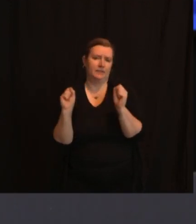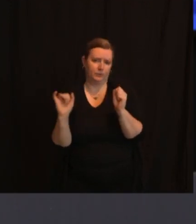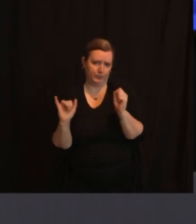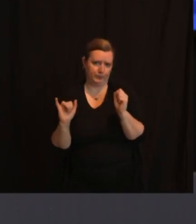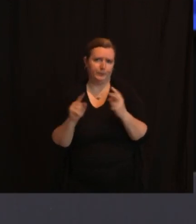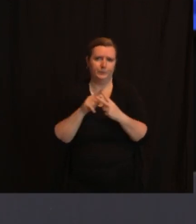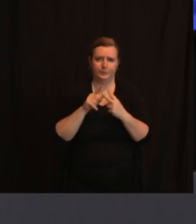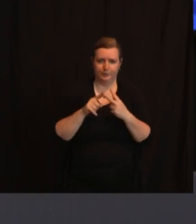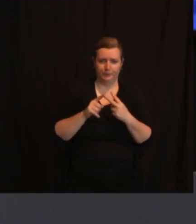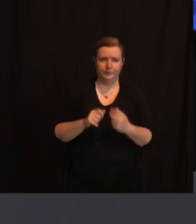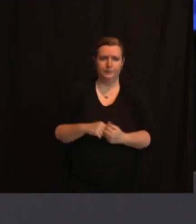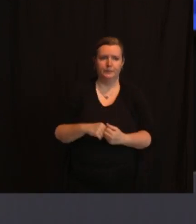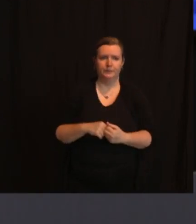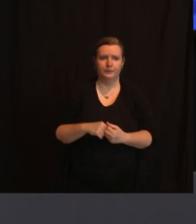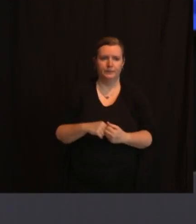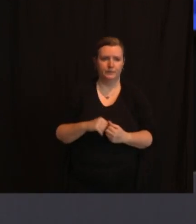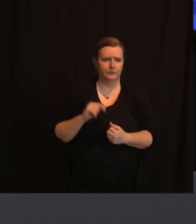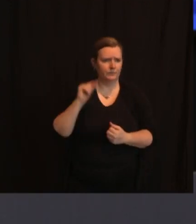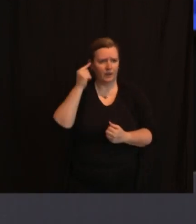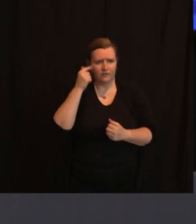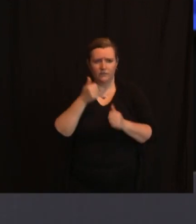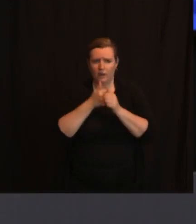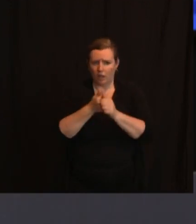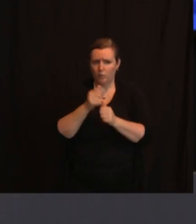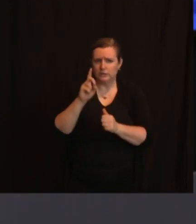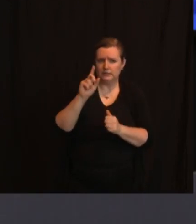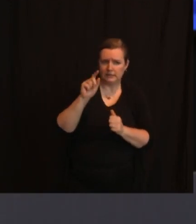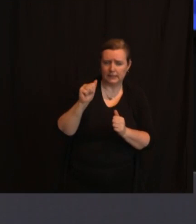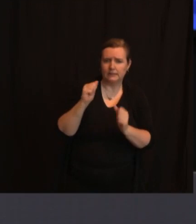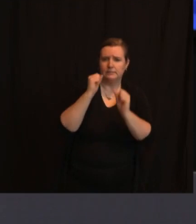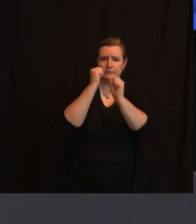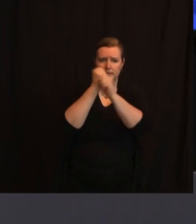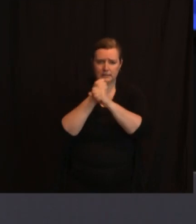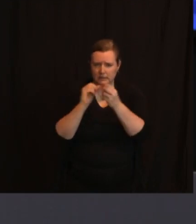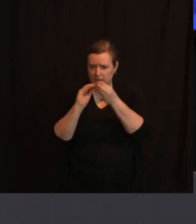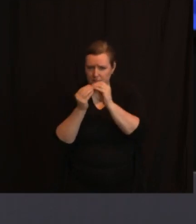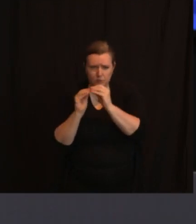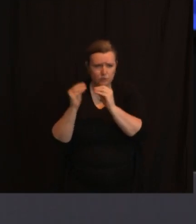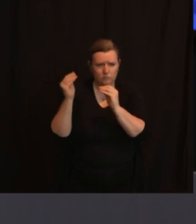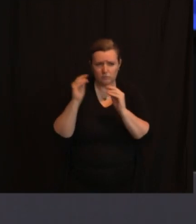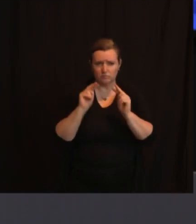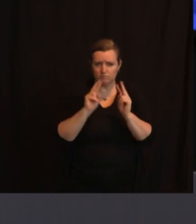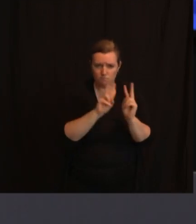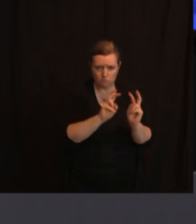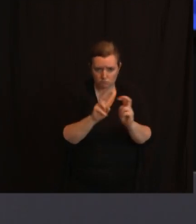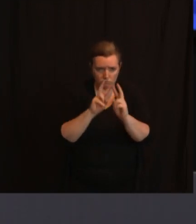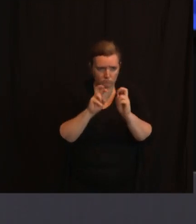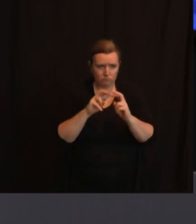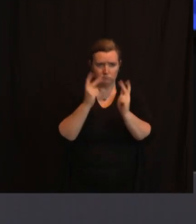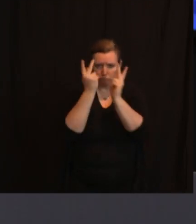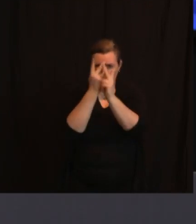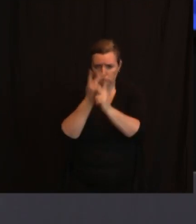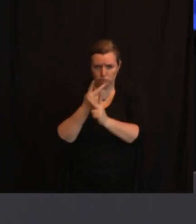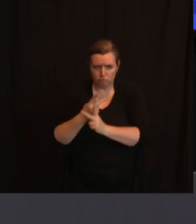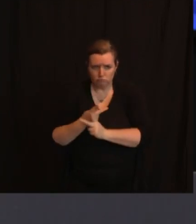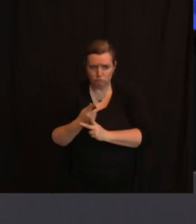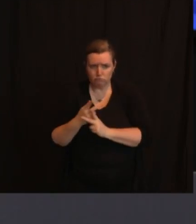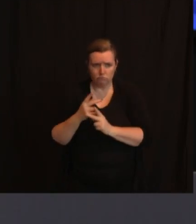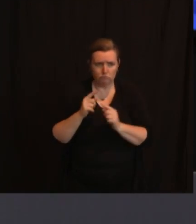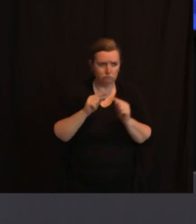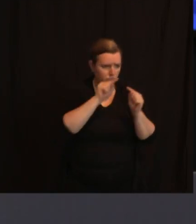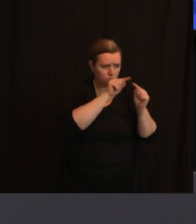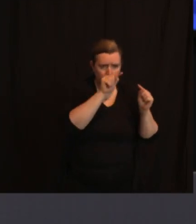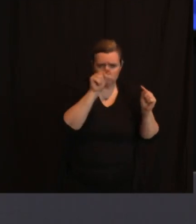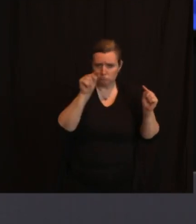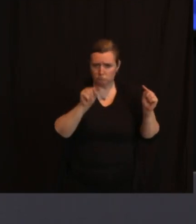data and numbers. And so we're being, to borrow a term, surgical in our approach and focusing where we think our focus